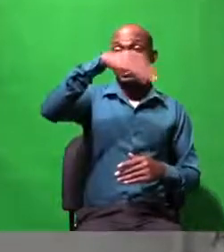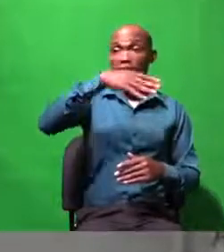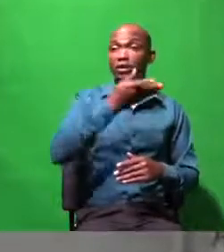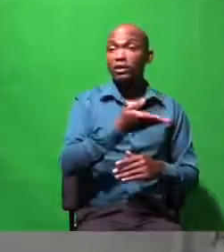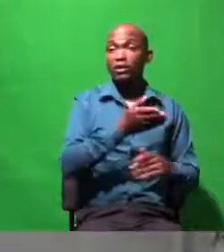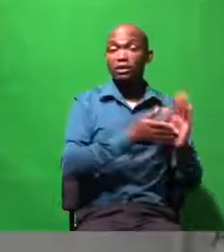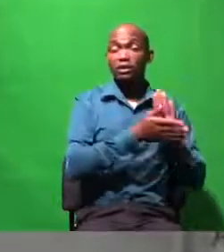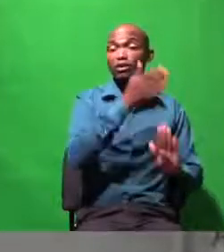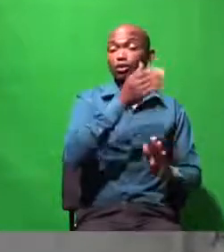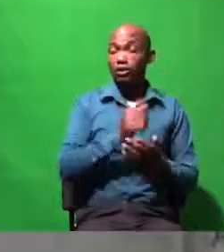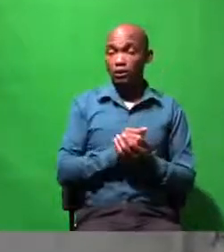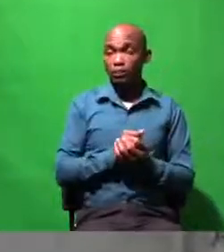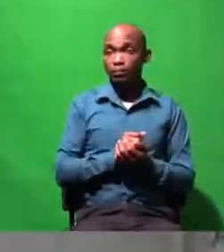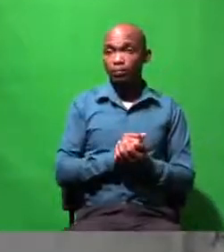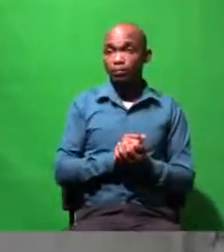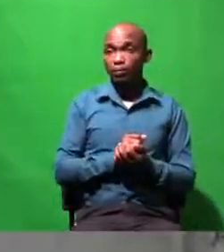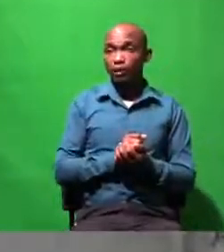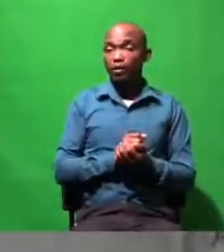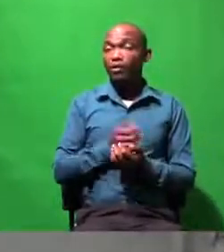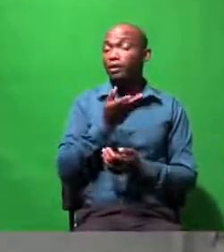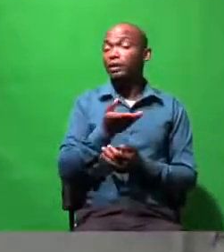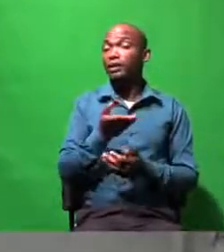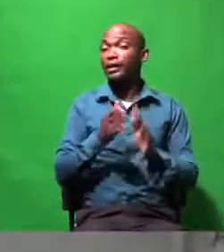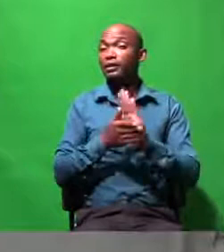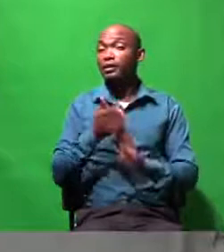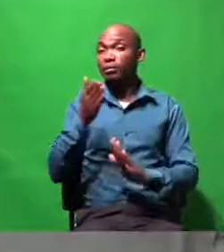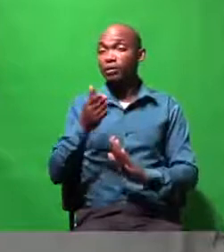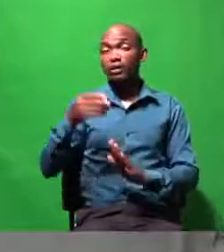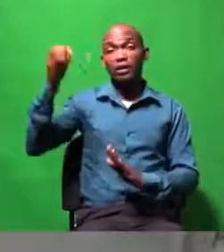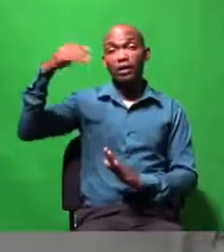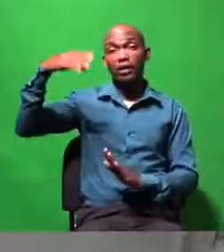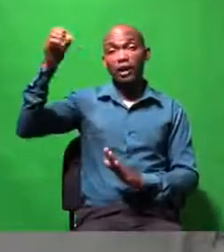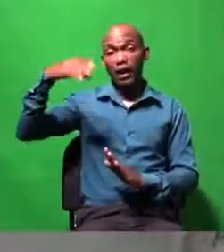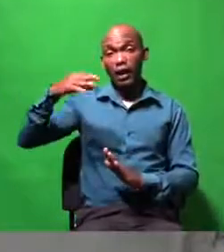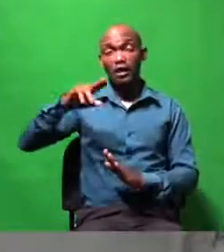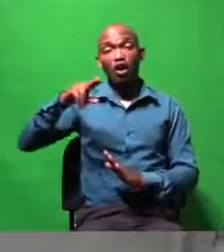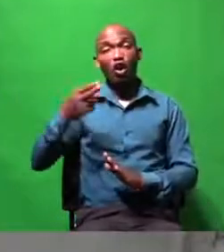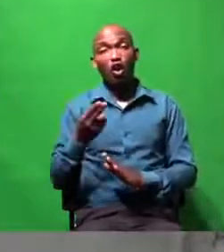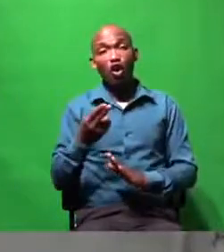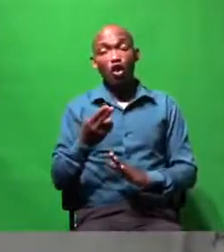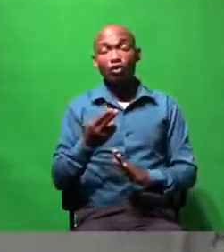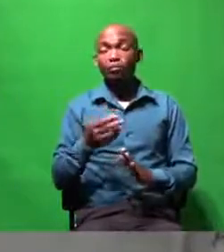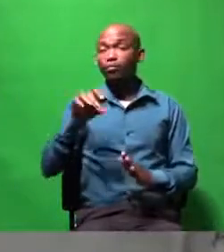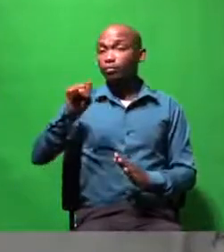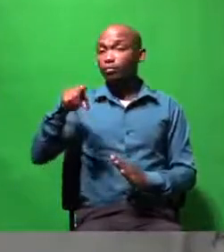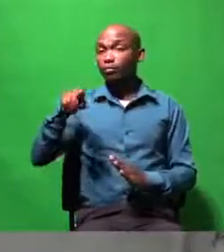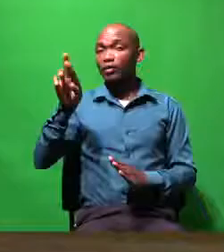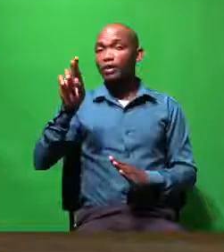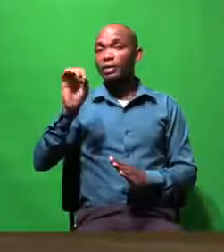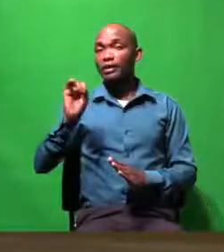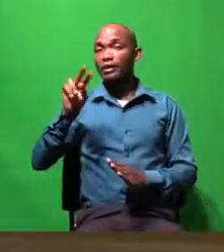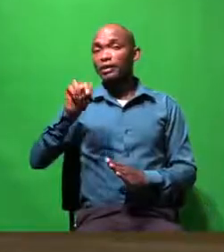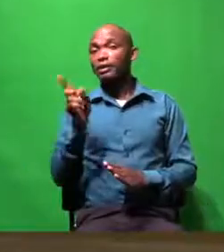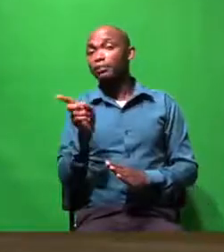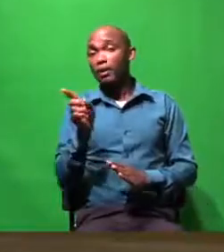And this beginning always sometimes can be the source is rain, can be the source is spring, or sometimes can be the source